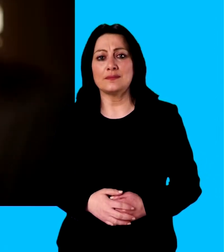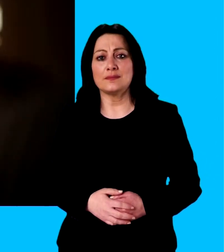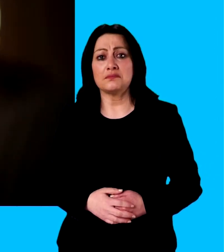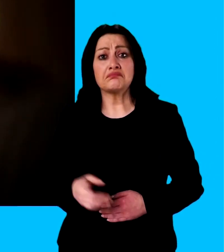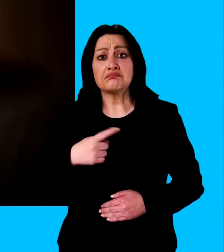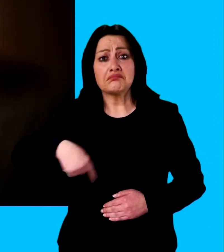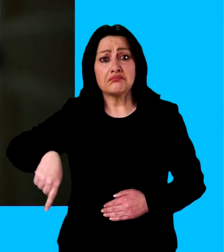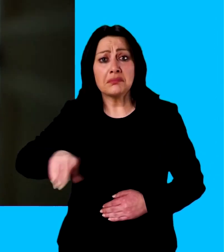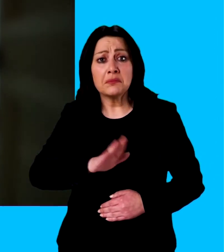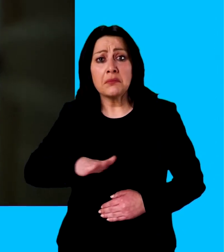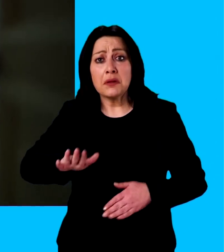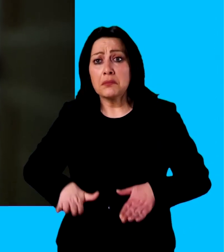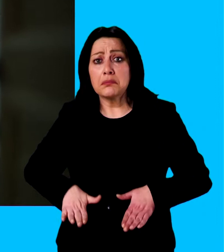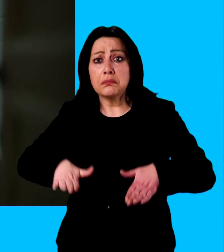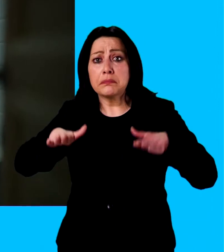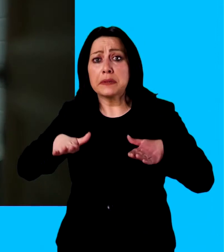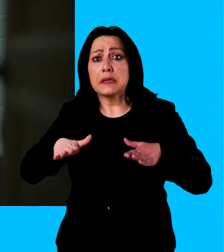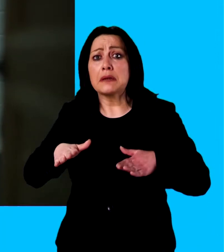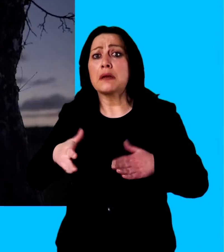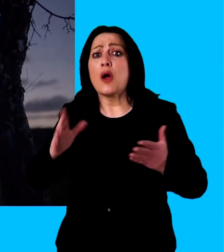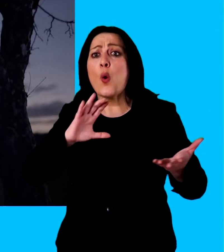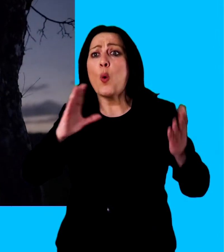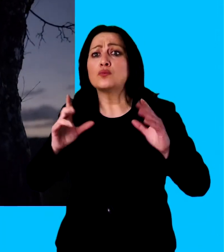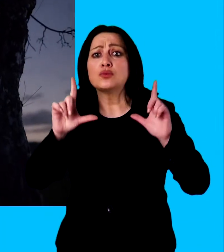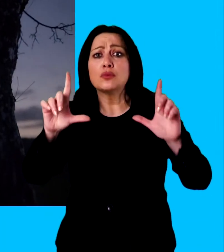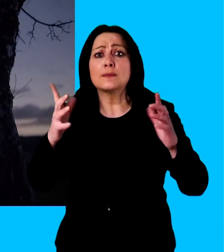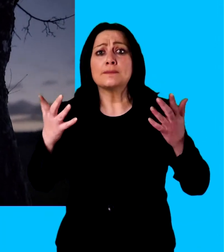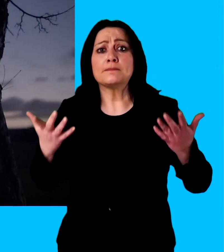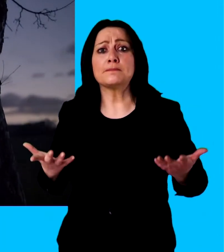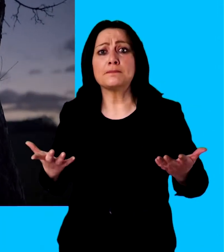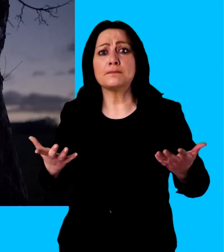What will the world we grow up in look like?